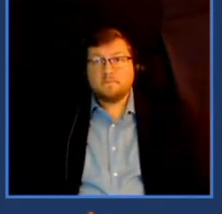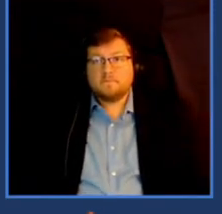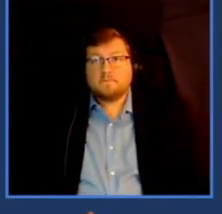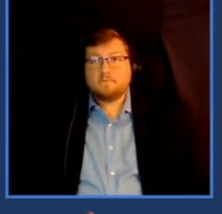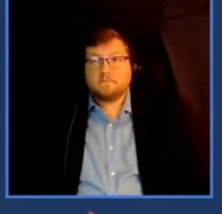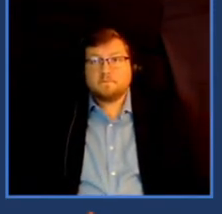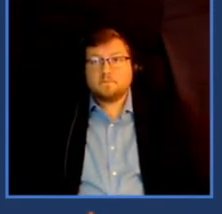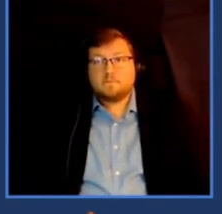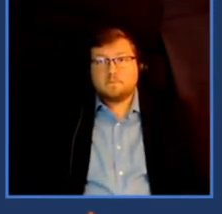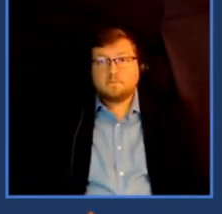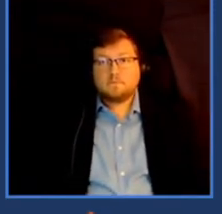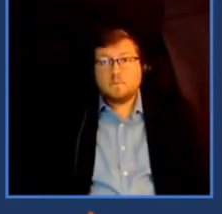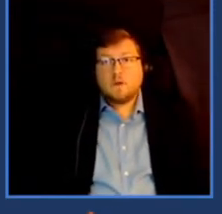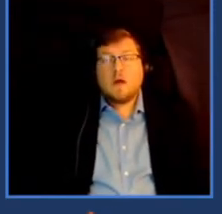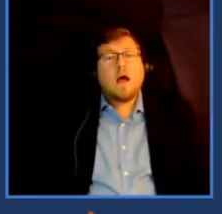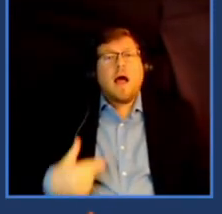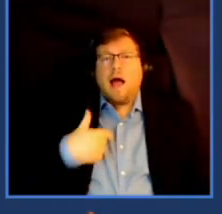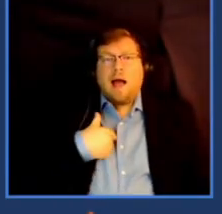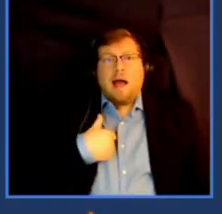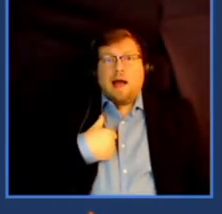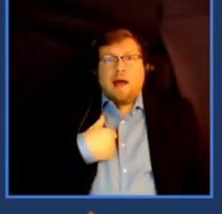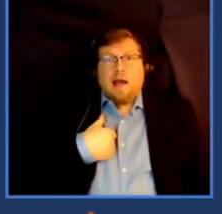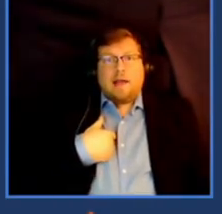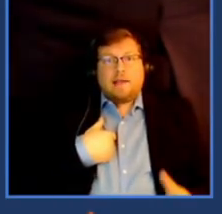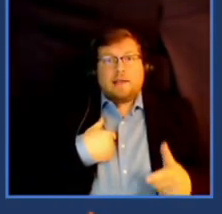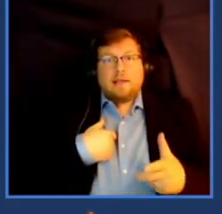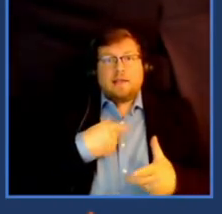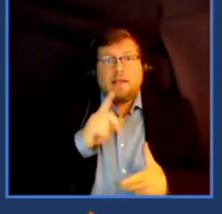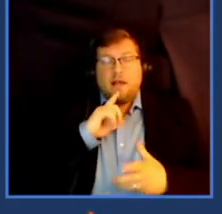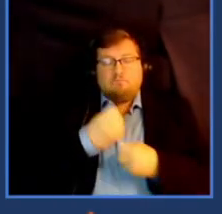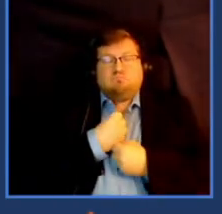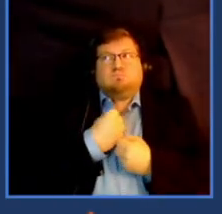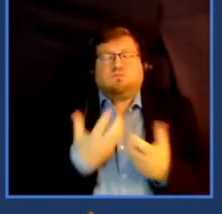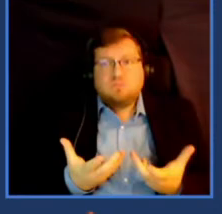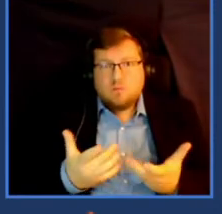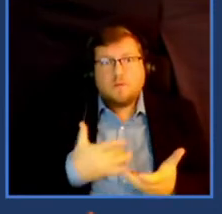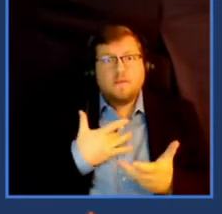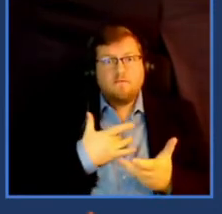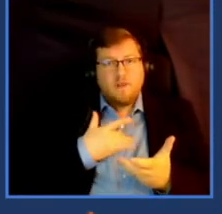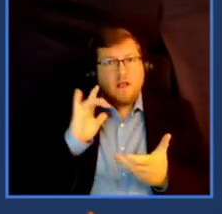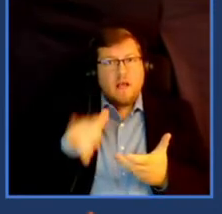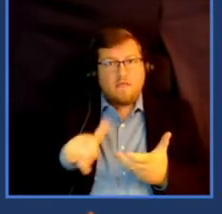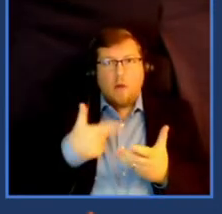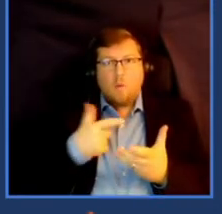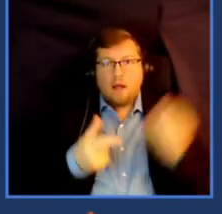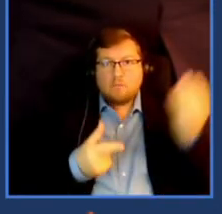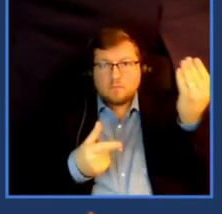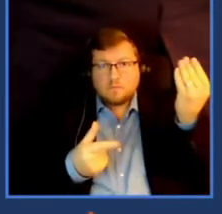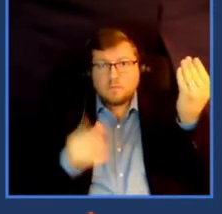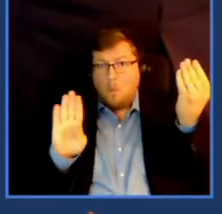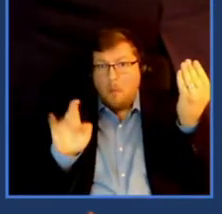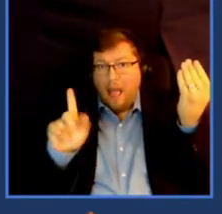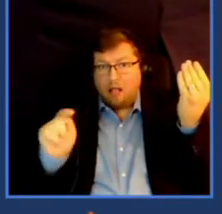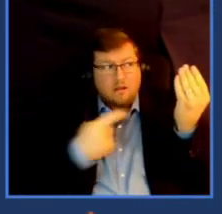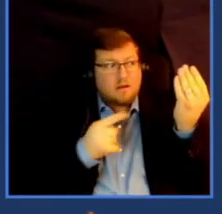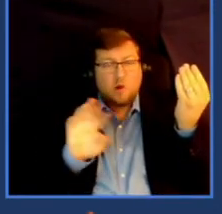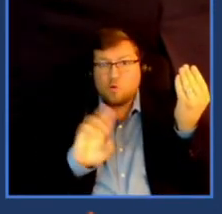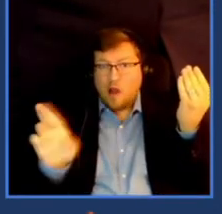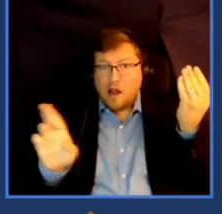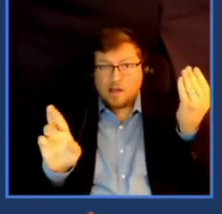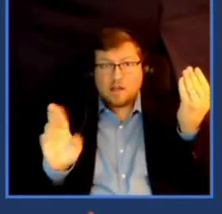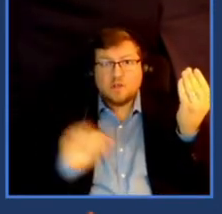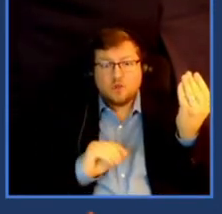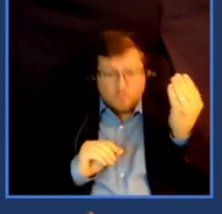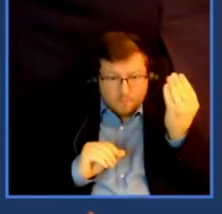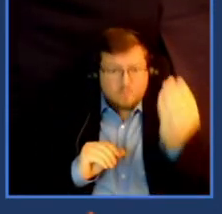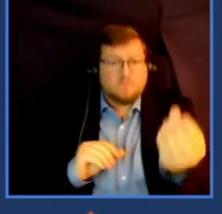I don't have words to describe the feeling I had holding that ballot in my hand. For the first time, I